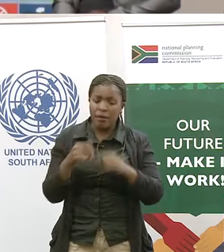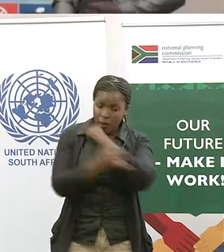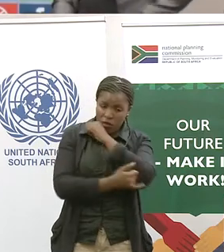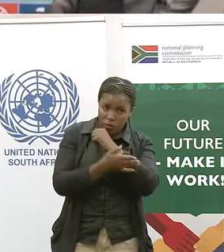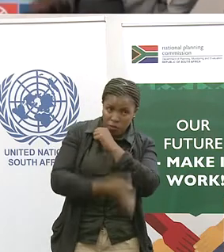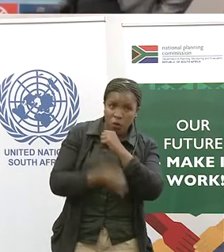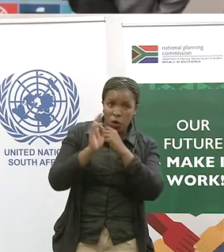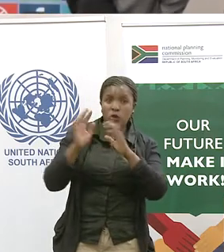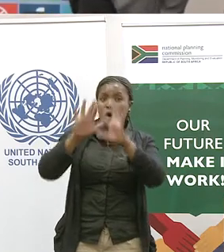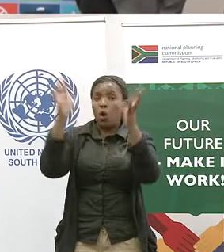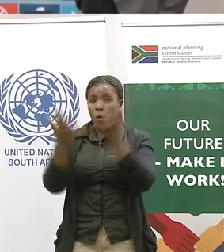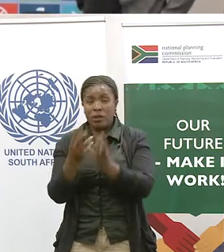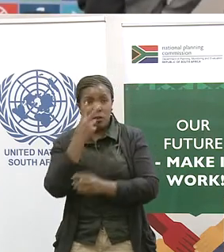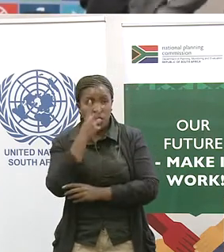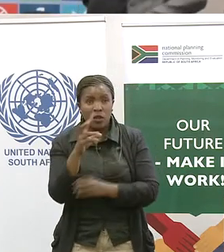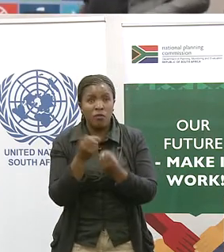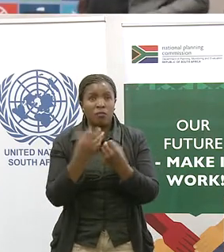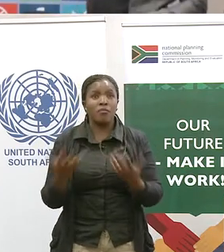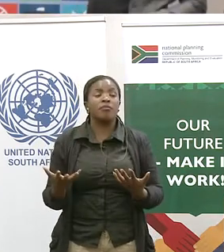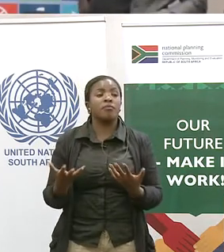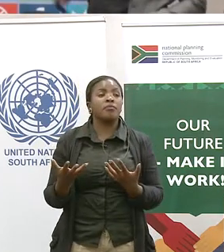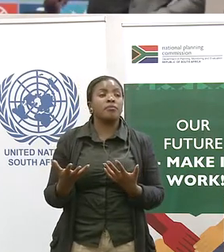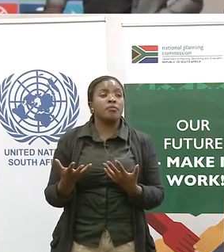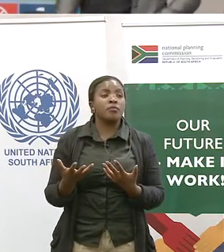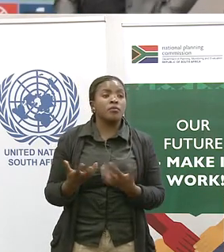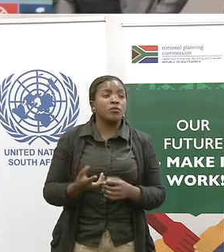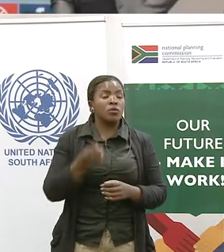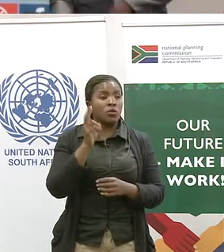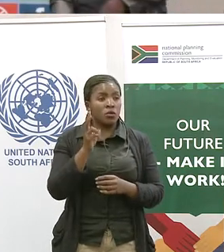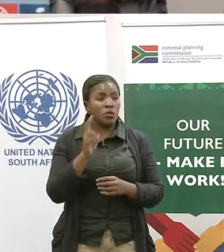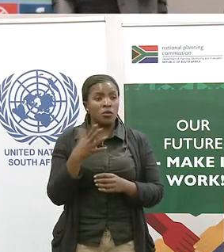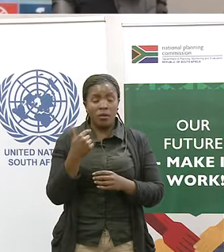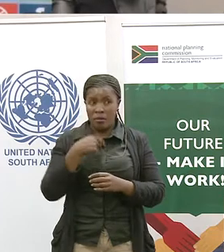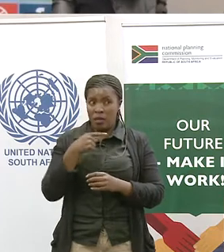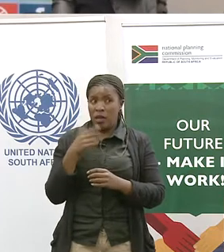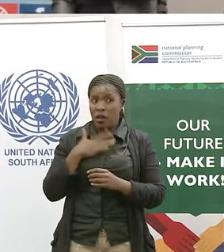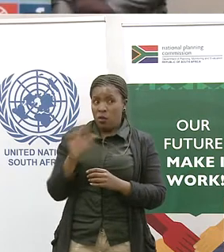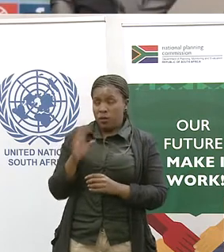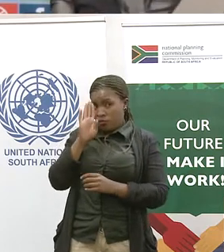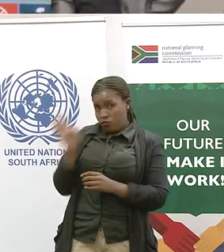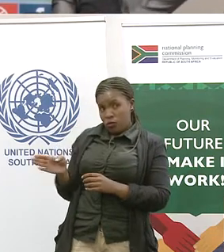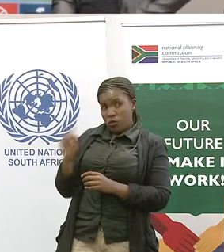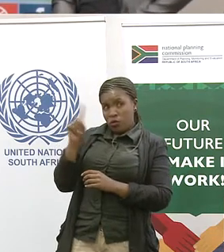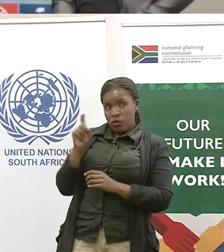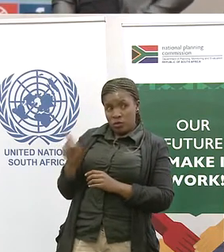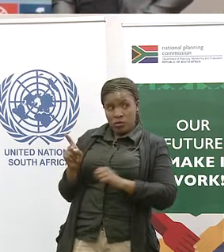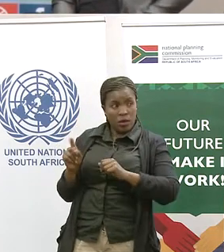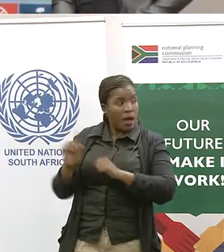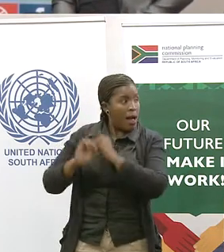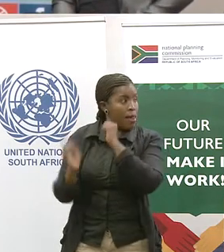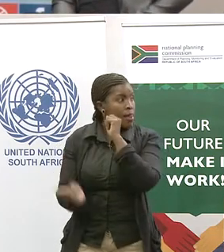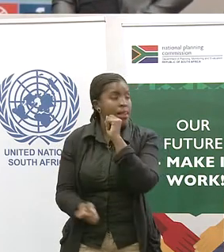the nearest thought that comes to me is from our recent panelist who spoke. And I really, really enjoy the idea